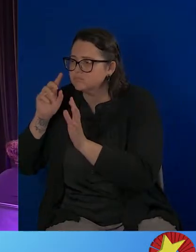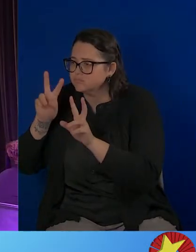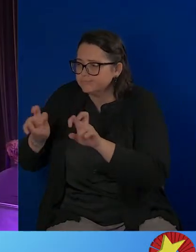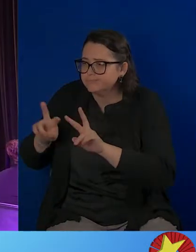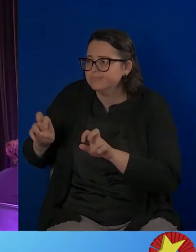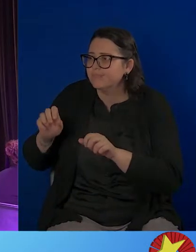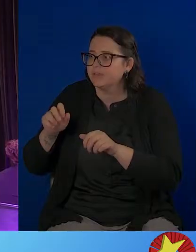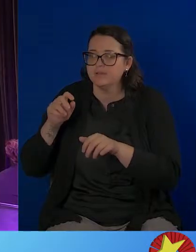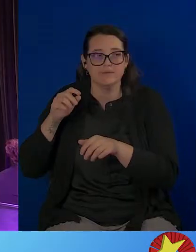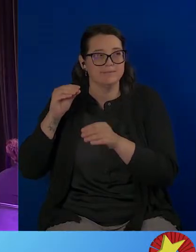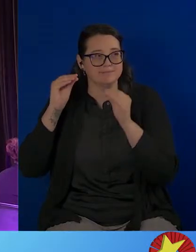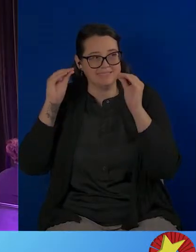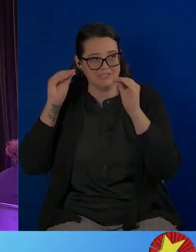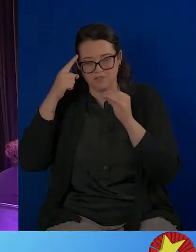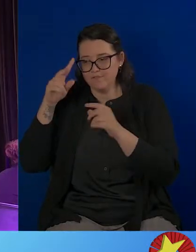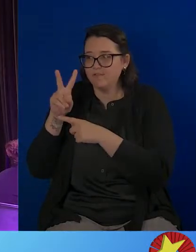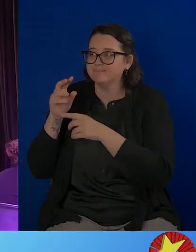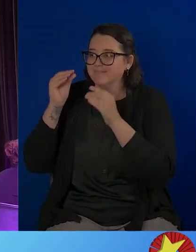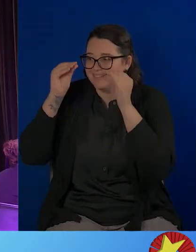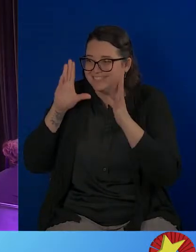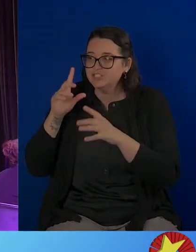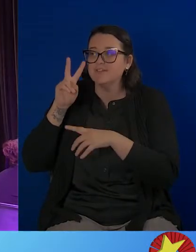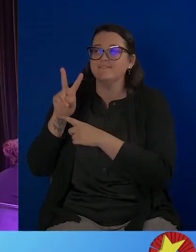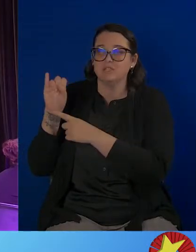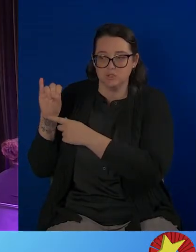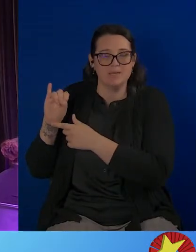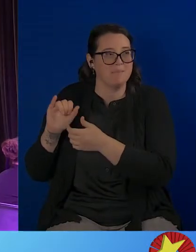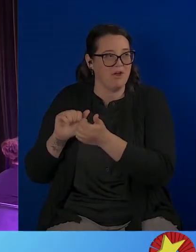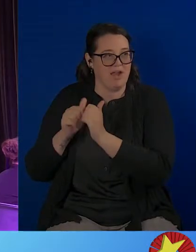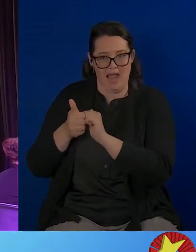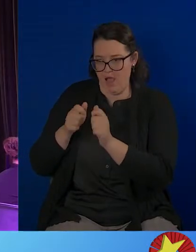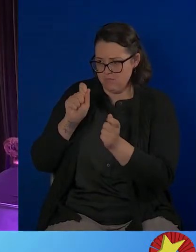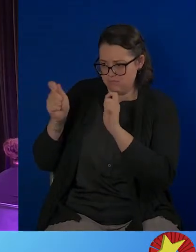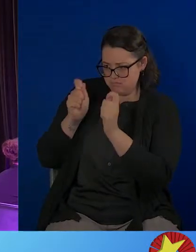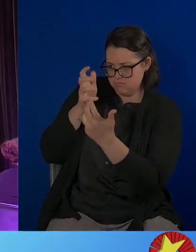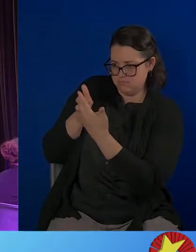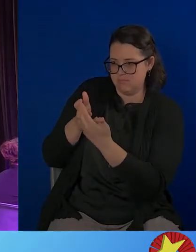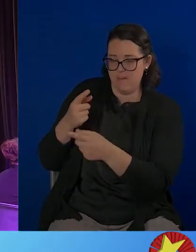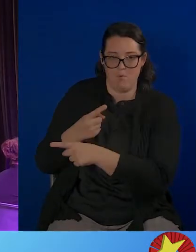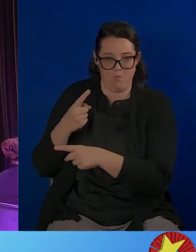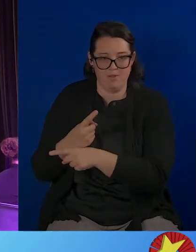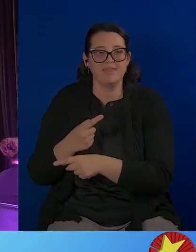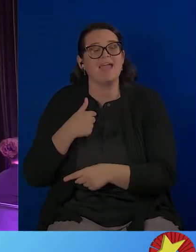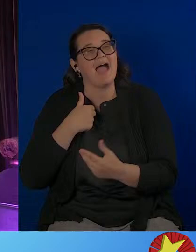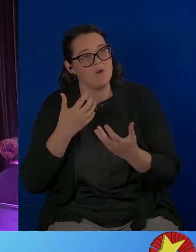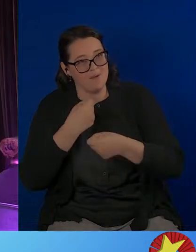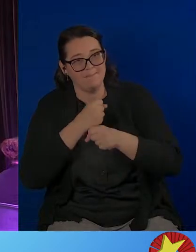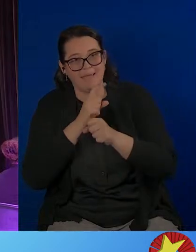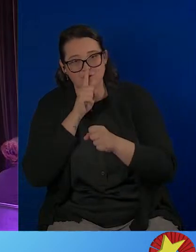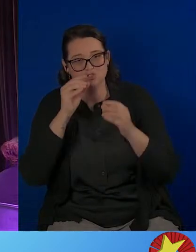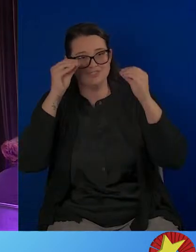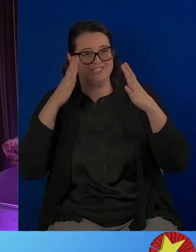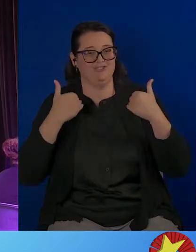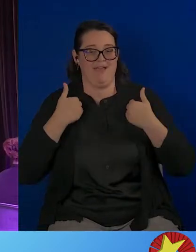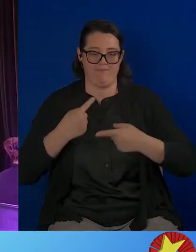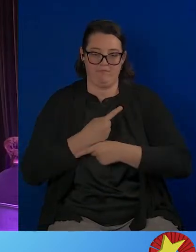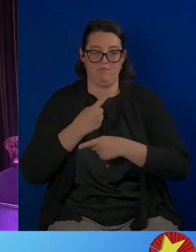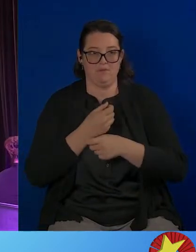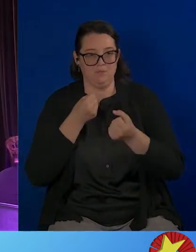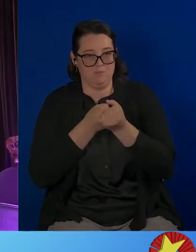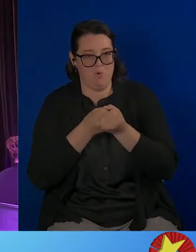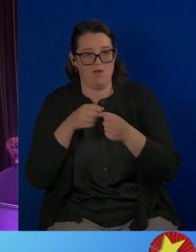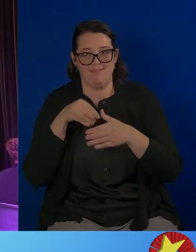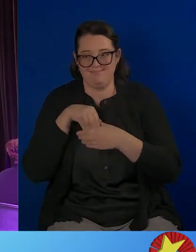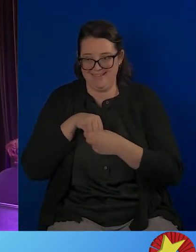served kind of as a core unit for me to make sure that teachers are supported in the field. And the only way to do that is to know what